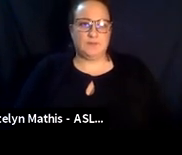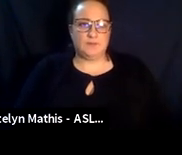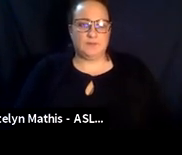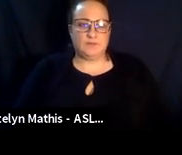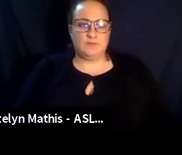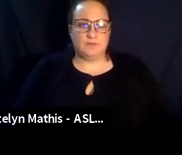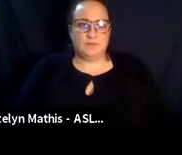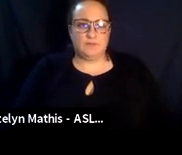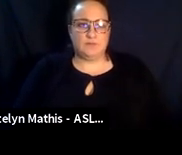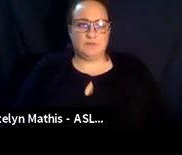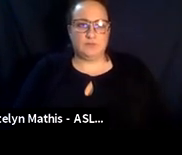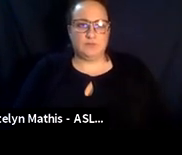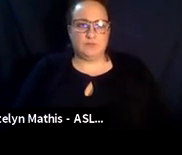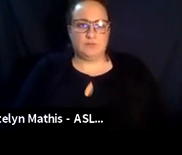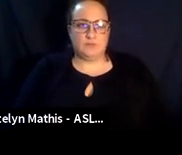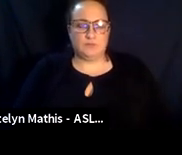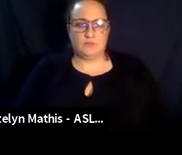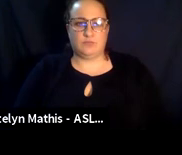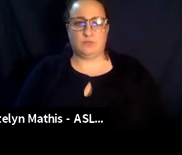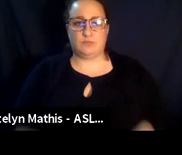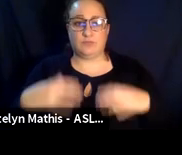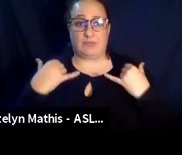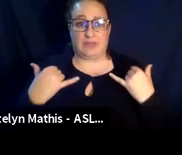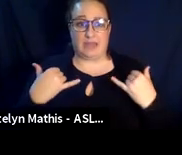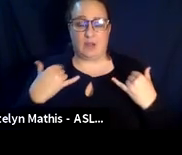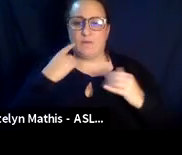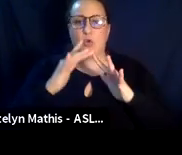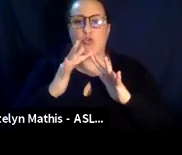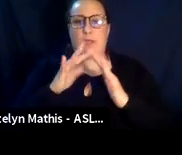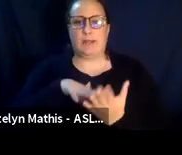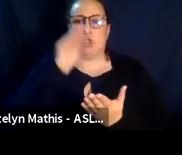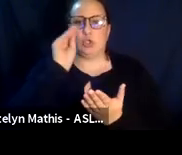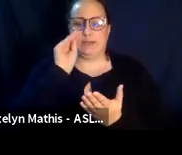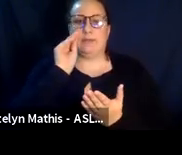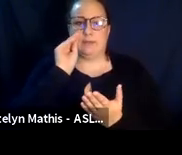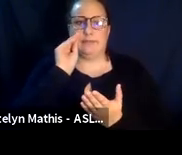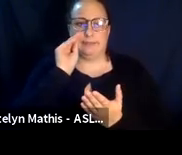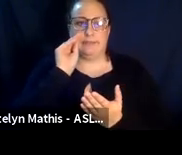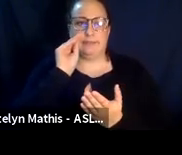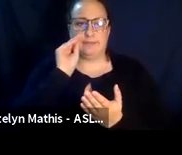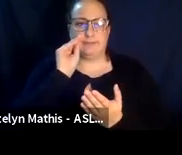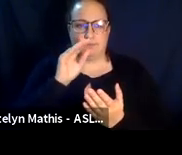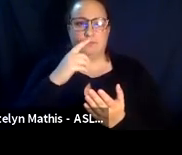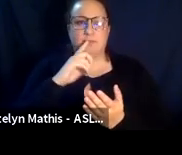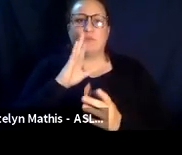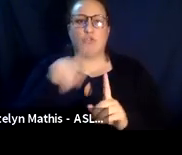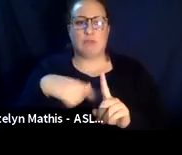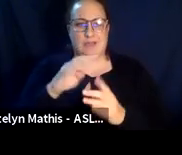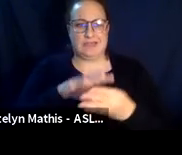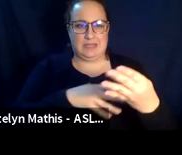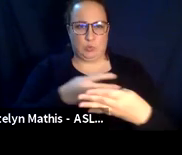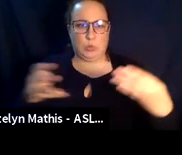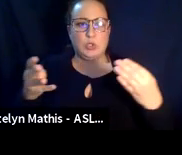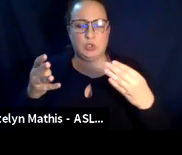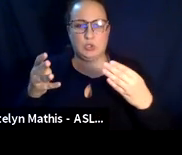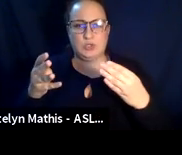Okay, so the stuff that I'm going to share with you about online learning, I was going to touch on schedule, and I put the executive skills that are kind of